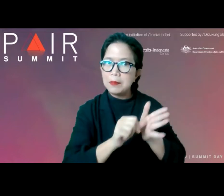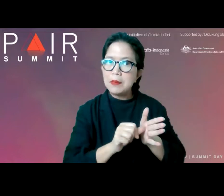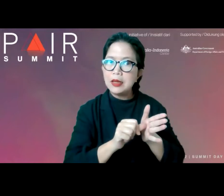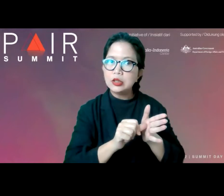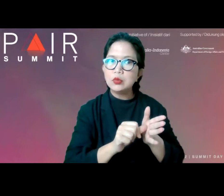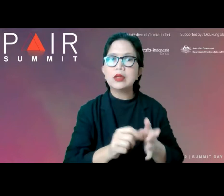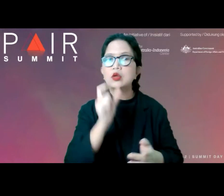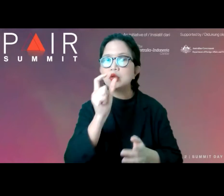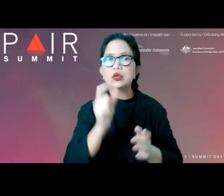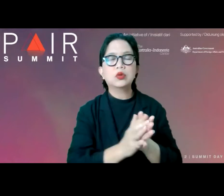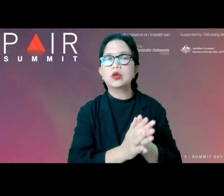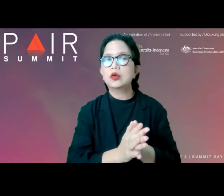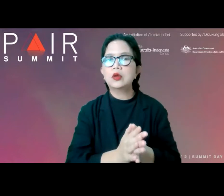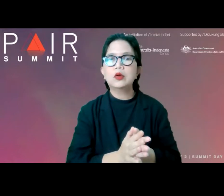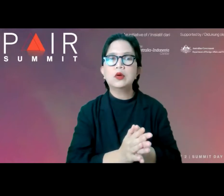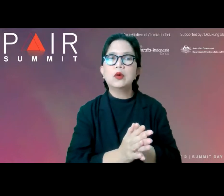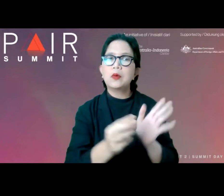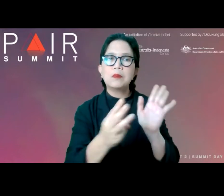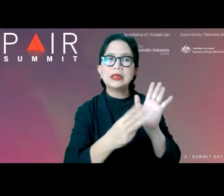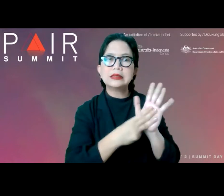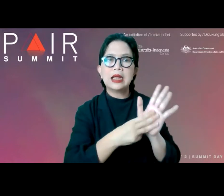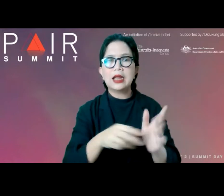we could see from a bird's eye